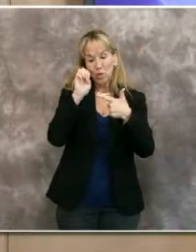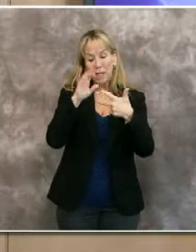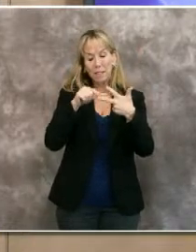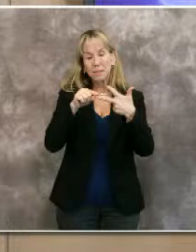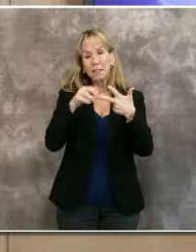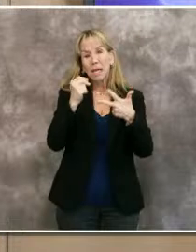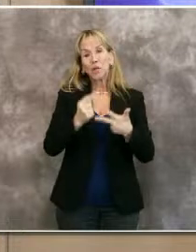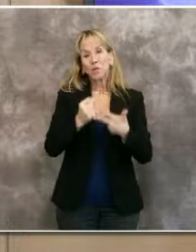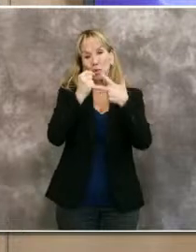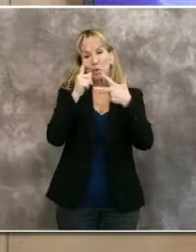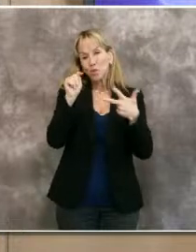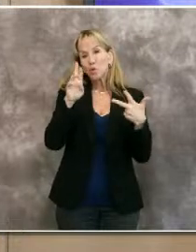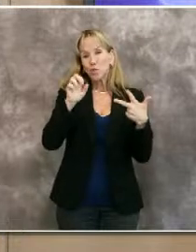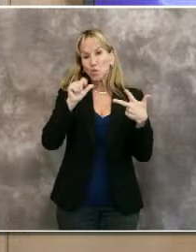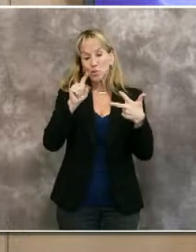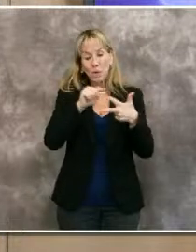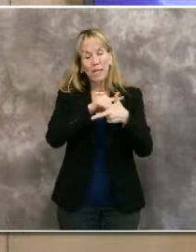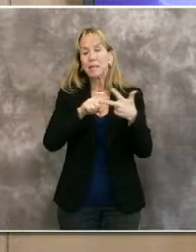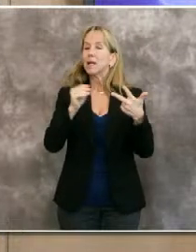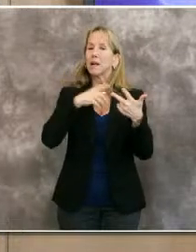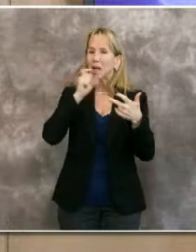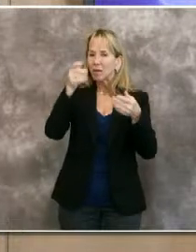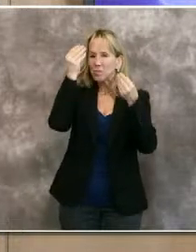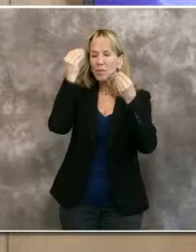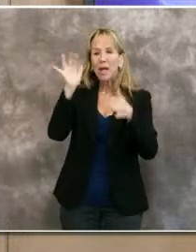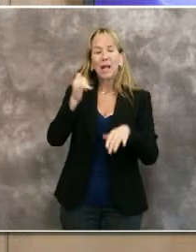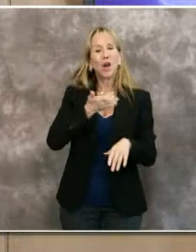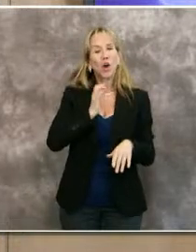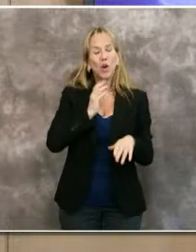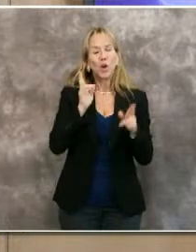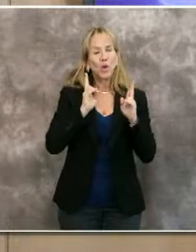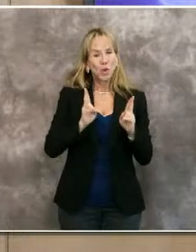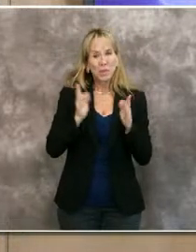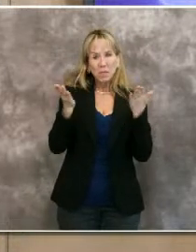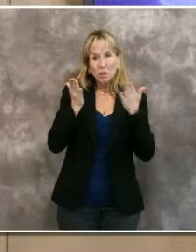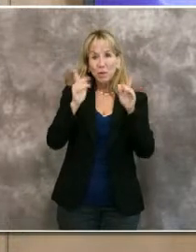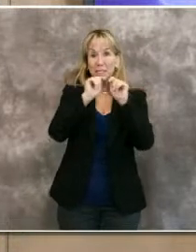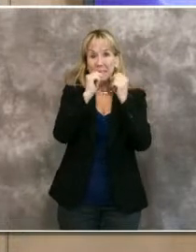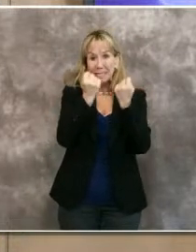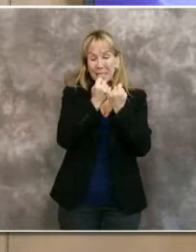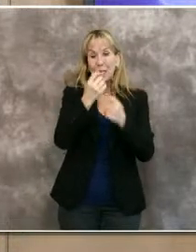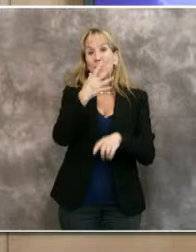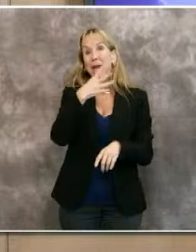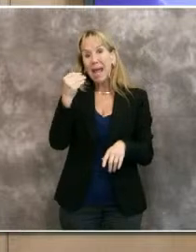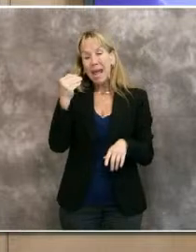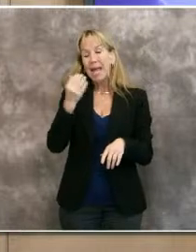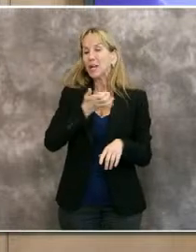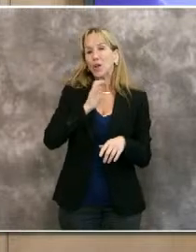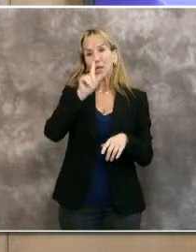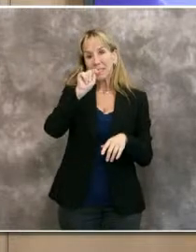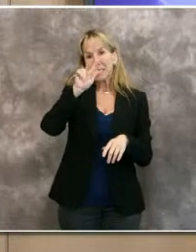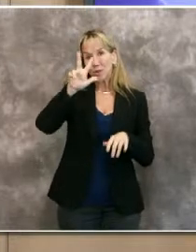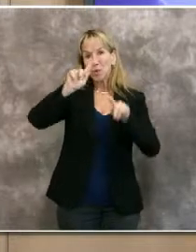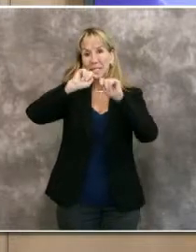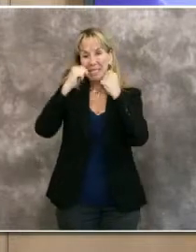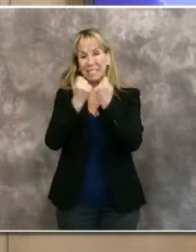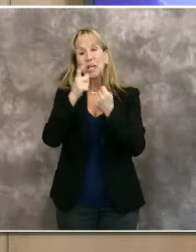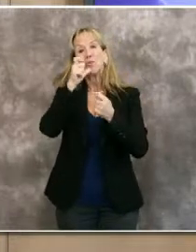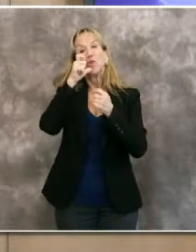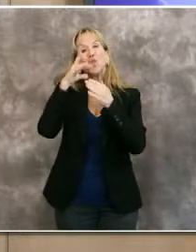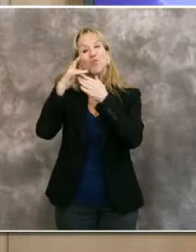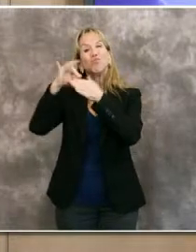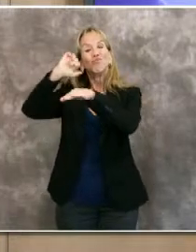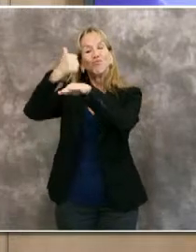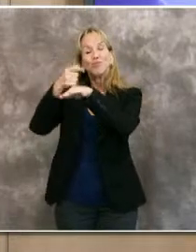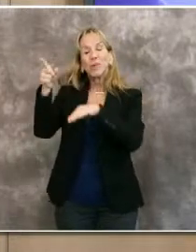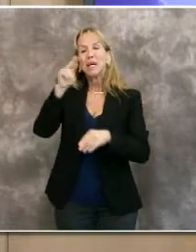Human Services team and our T3 strategy led by our Director of Health and Human Services, Nick Machione, who have spearheaded the strategy to really